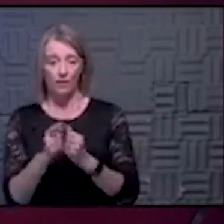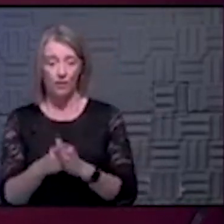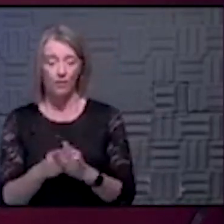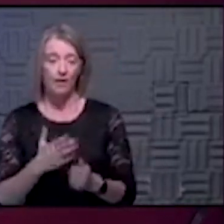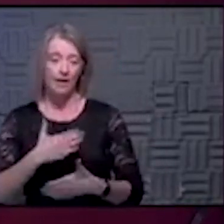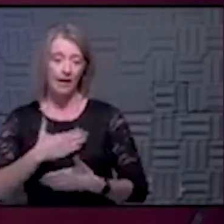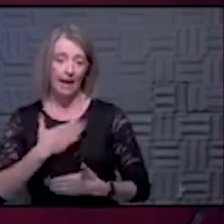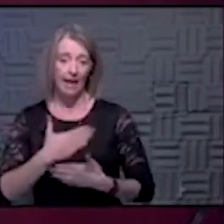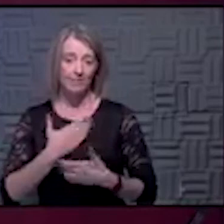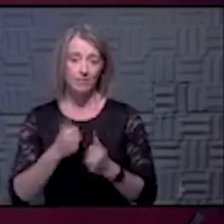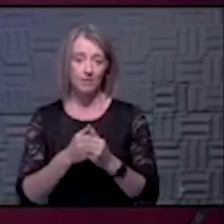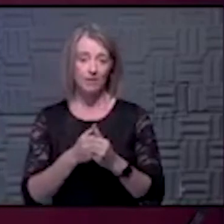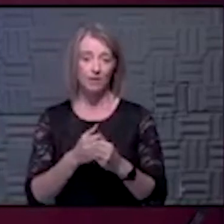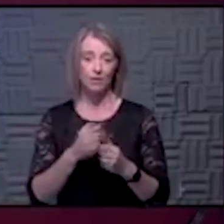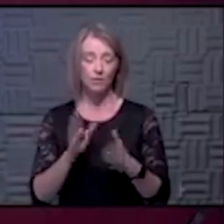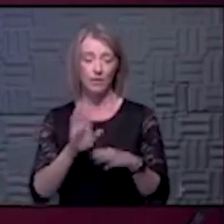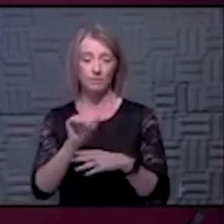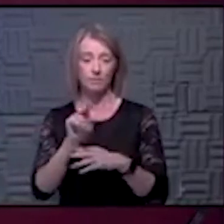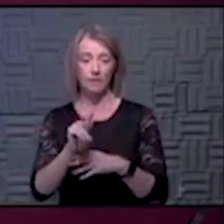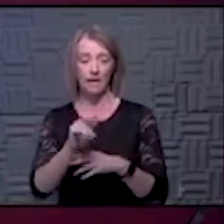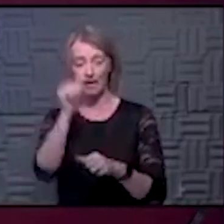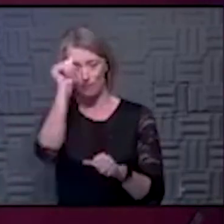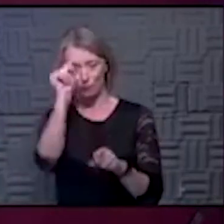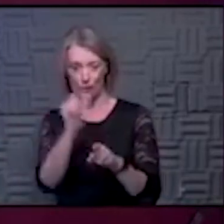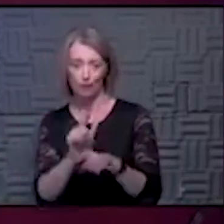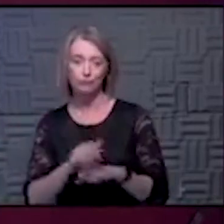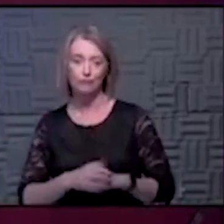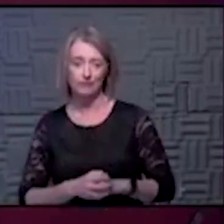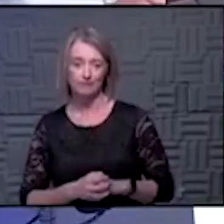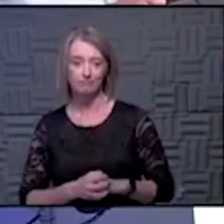happy few, we band of brothers.